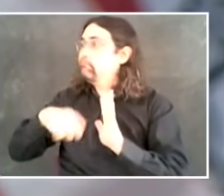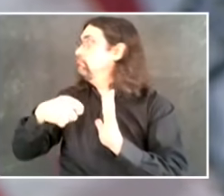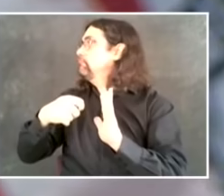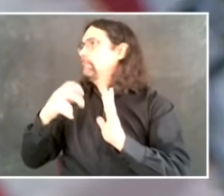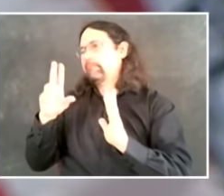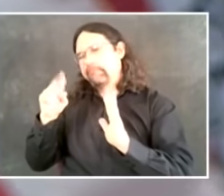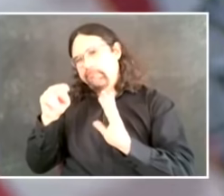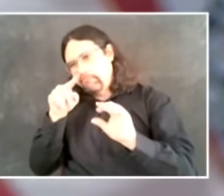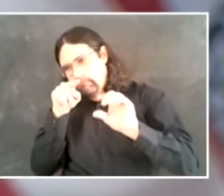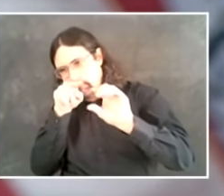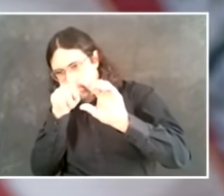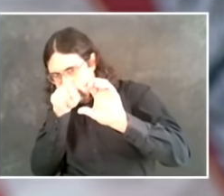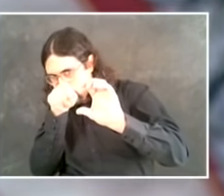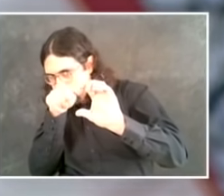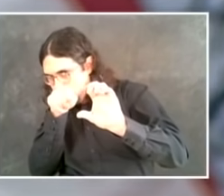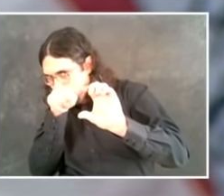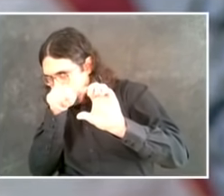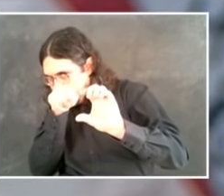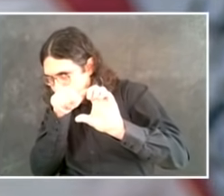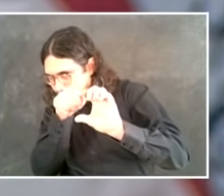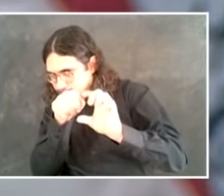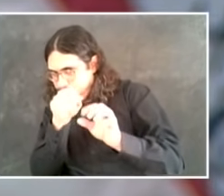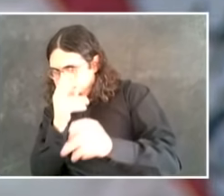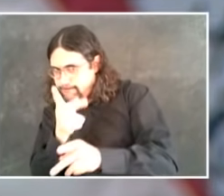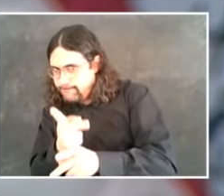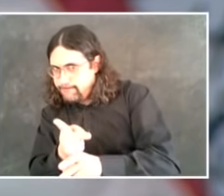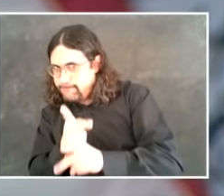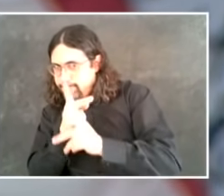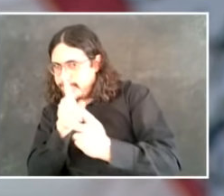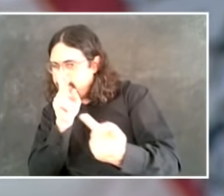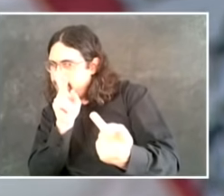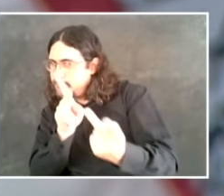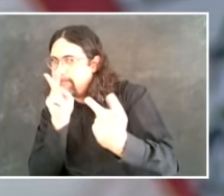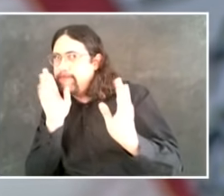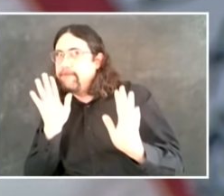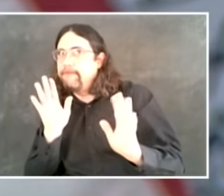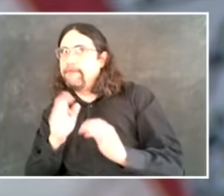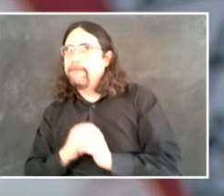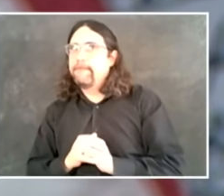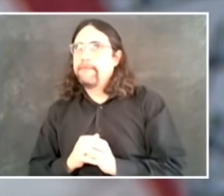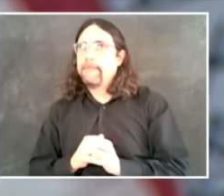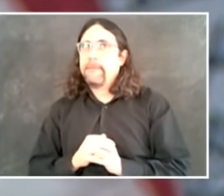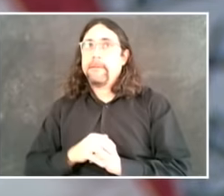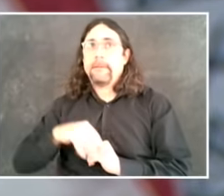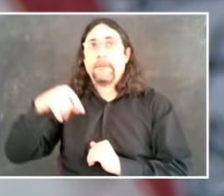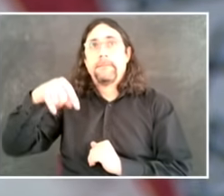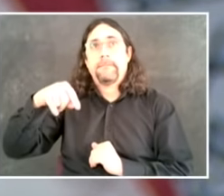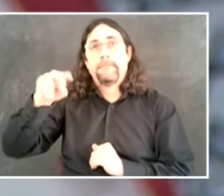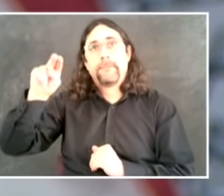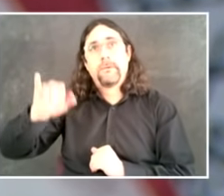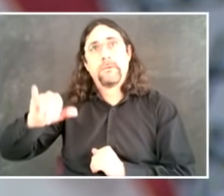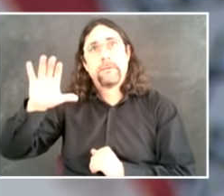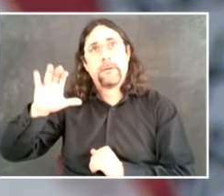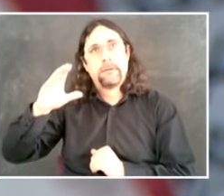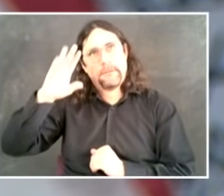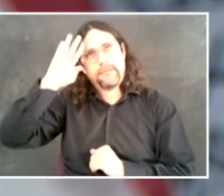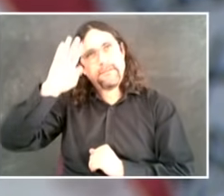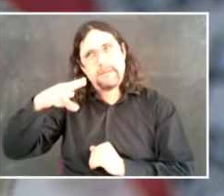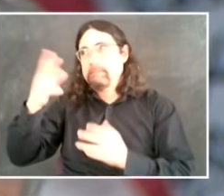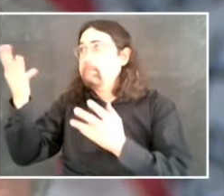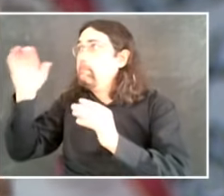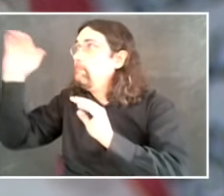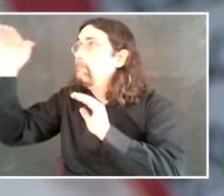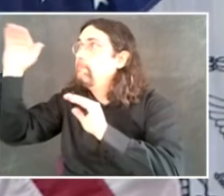companies, so many partners who came forward and said, we want to get this done because we know it'll save lives in our city. So our local